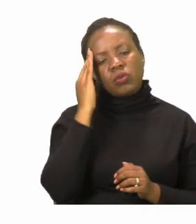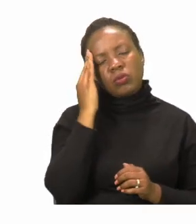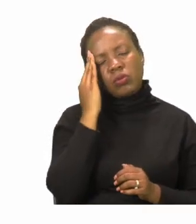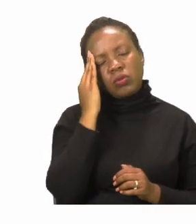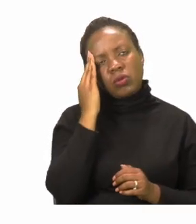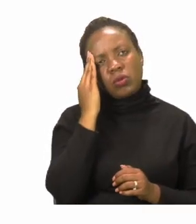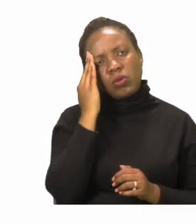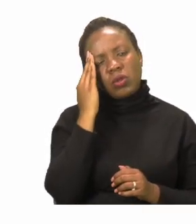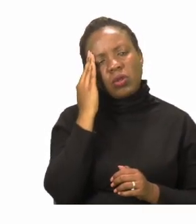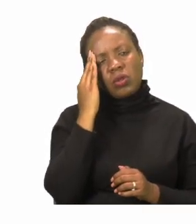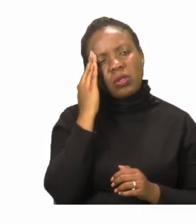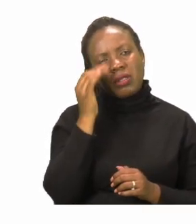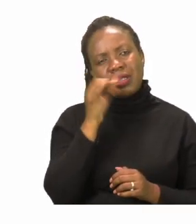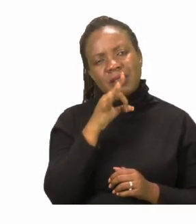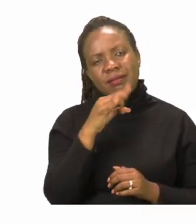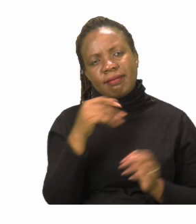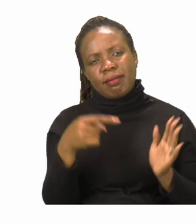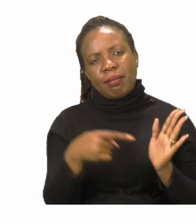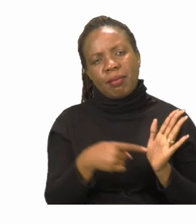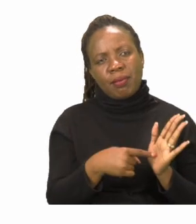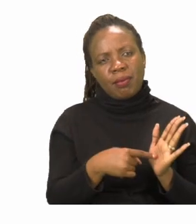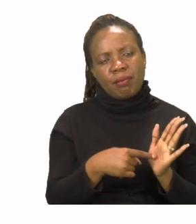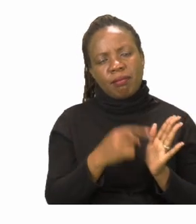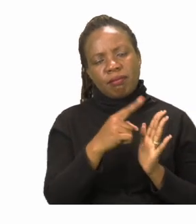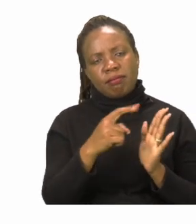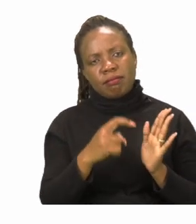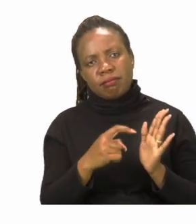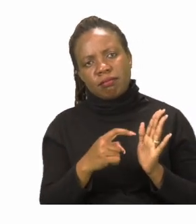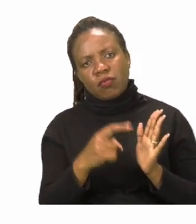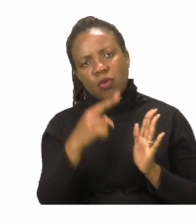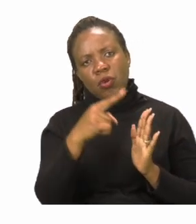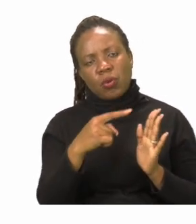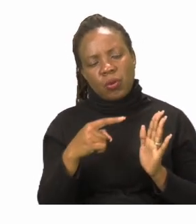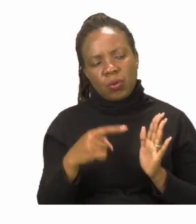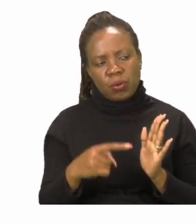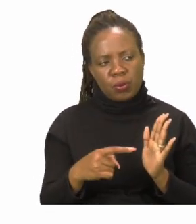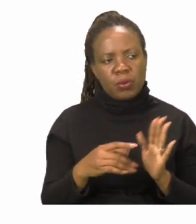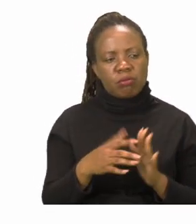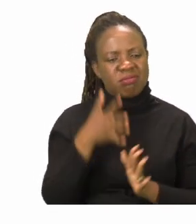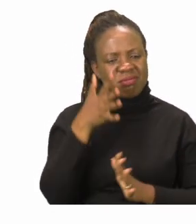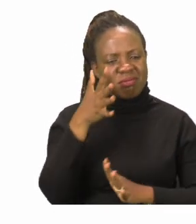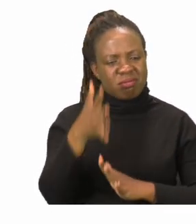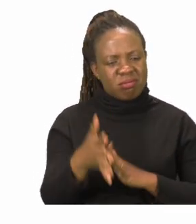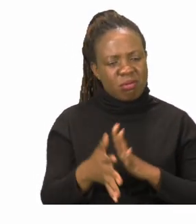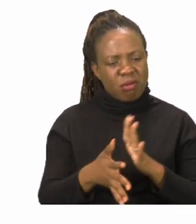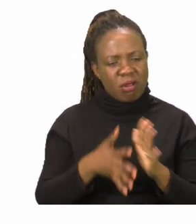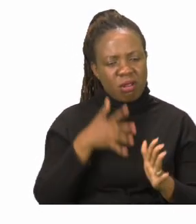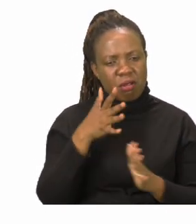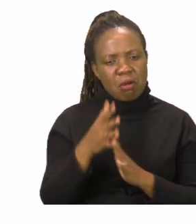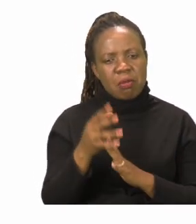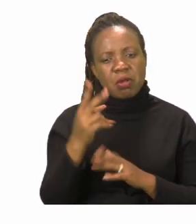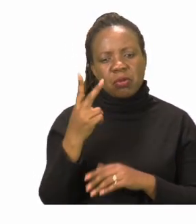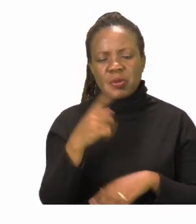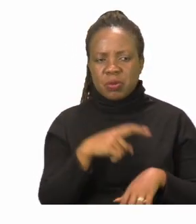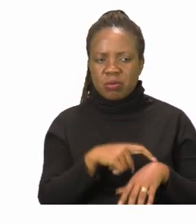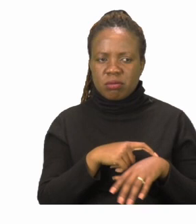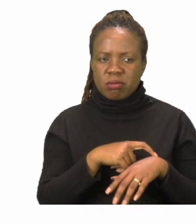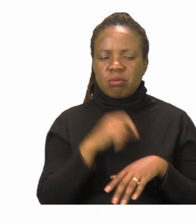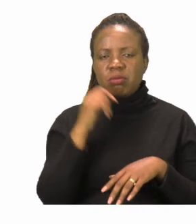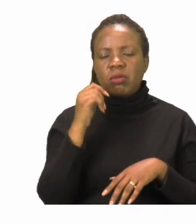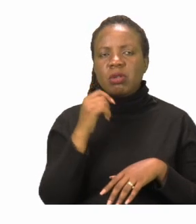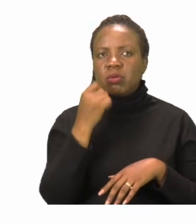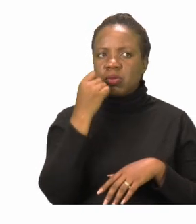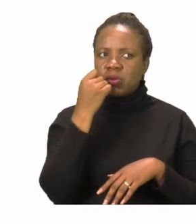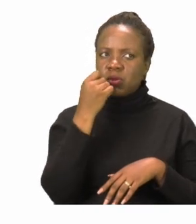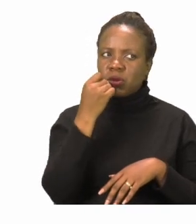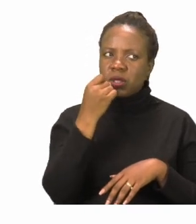twice. Put your punctuation and then try and read it again according to your punctuation. Take your time, please